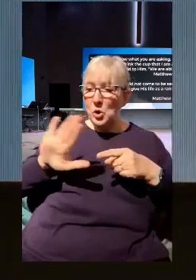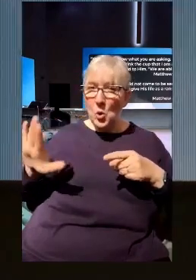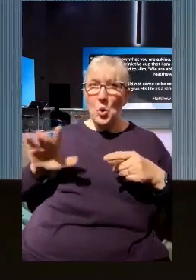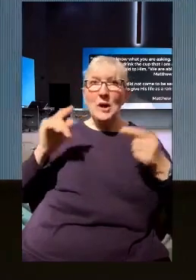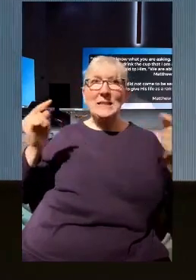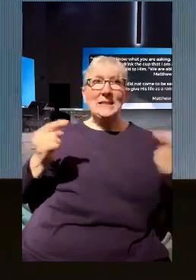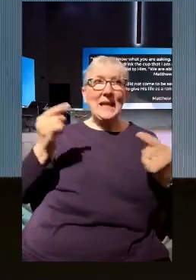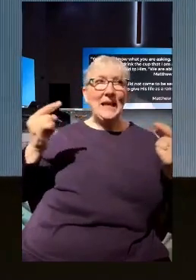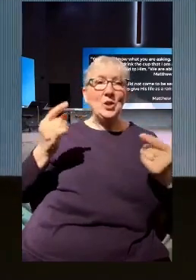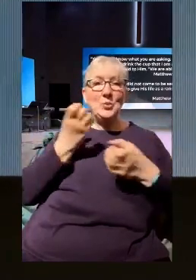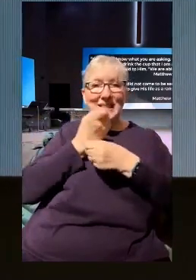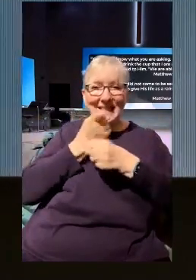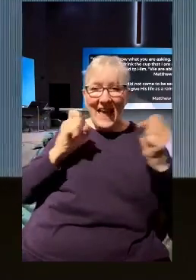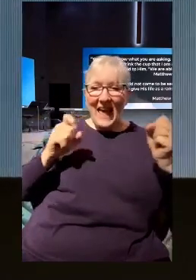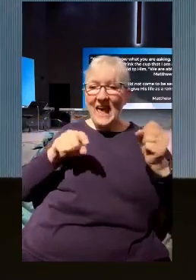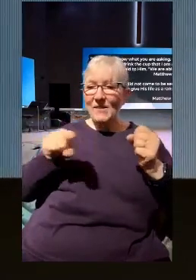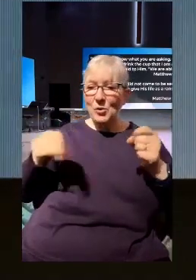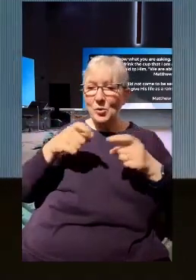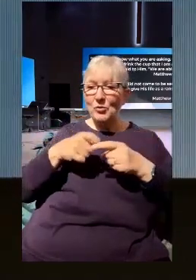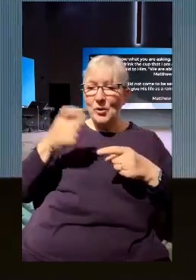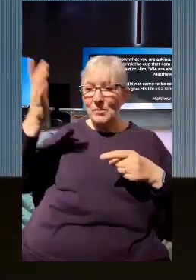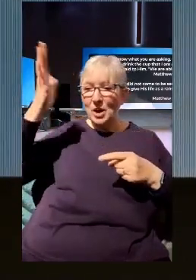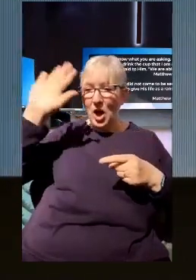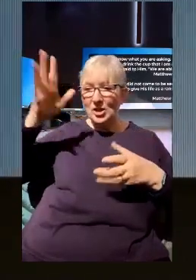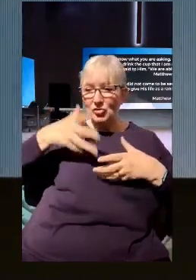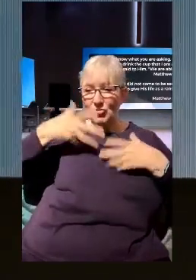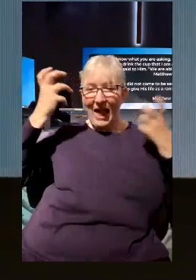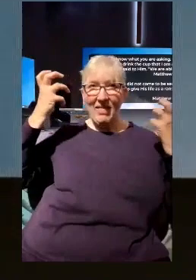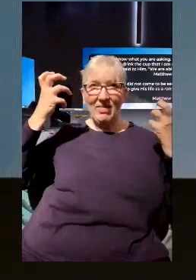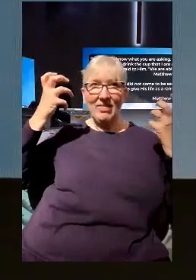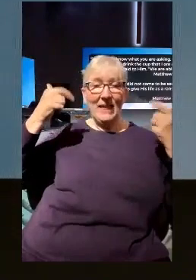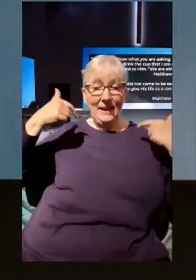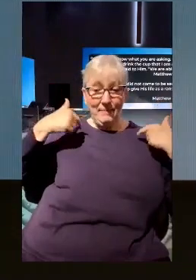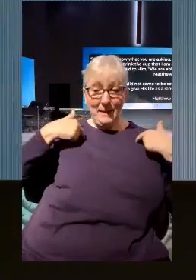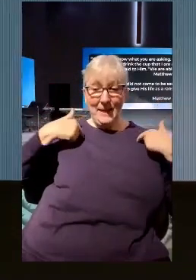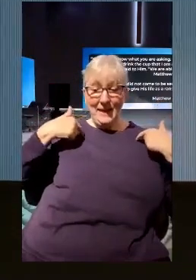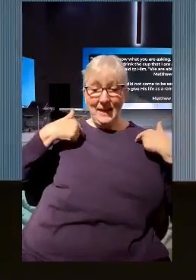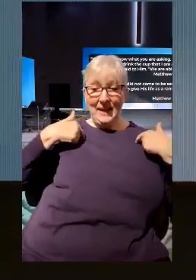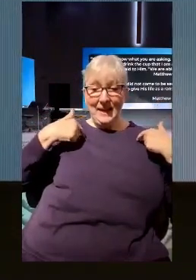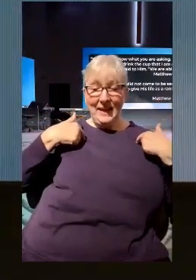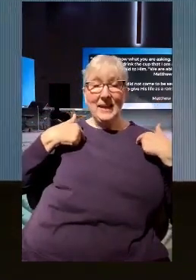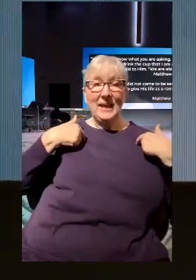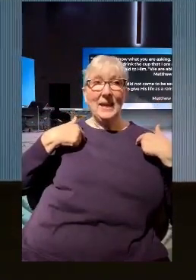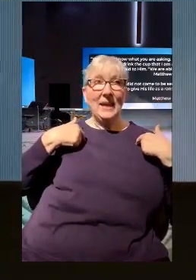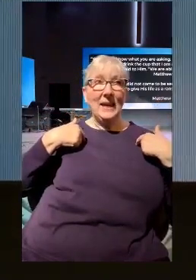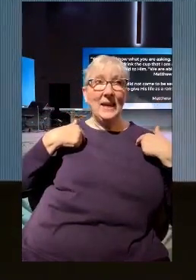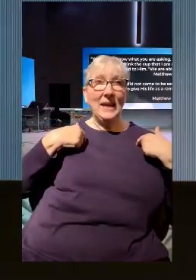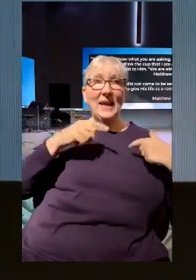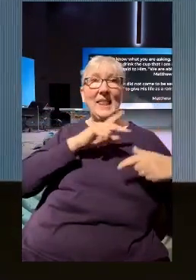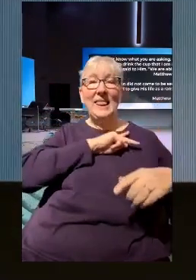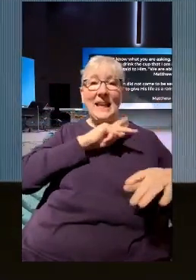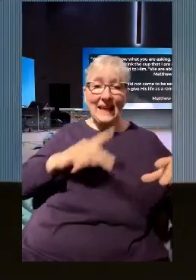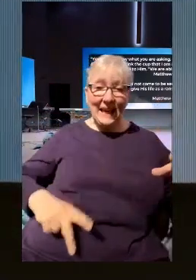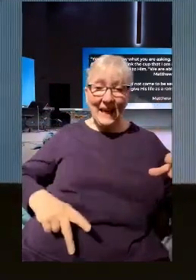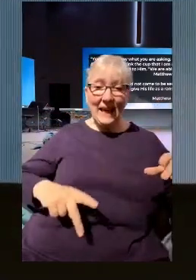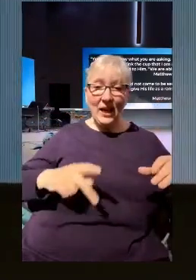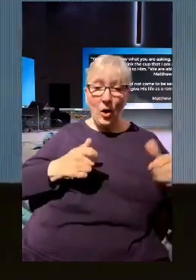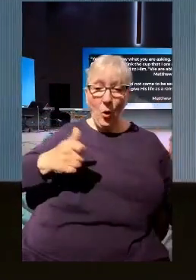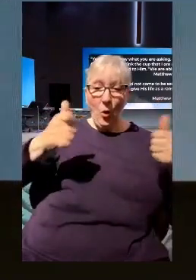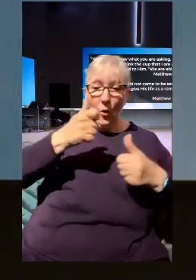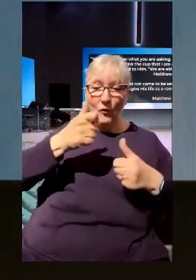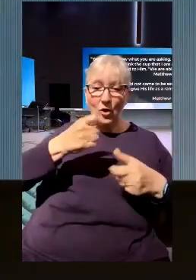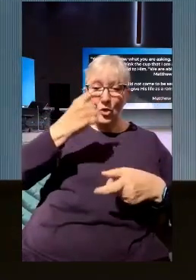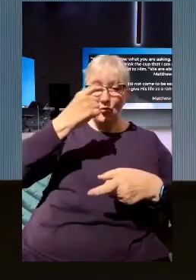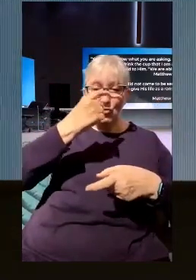of God. And I, the king of the right side up kingdom, am going to pay the ransom for